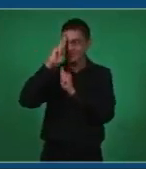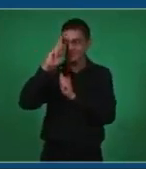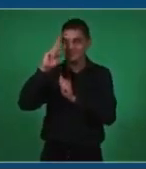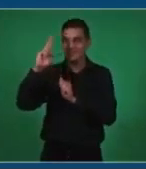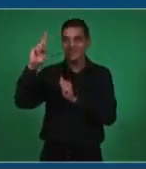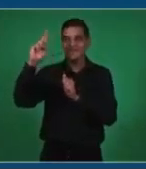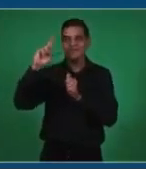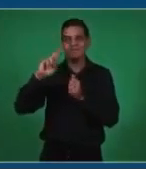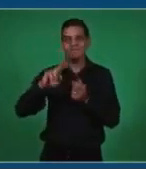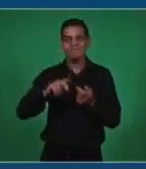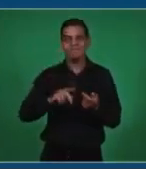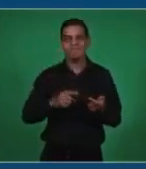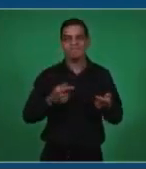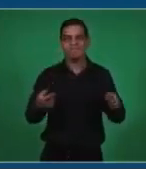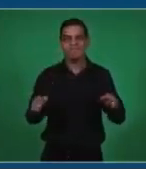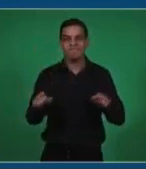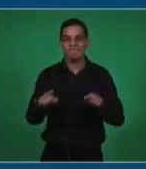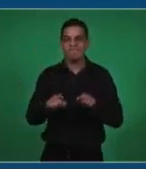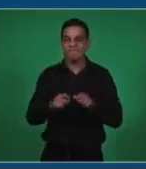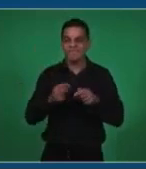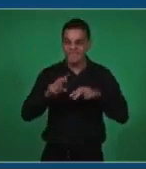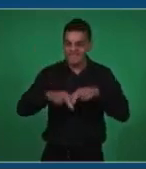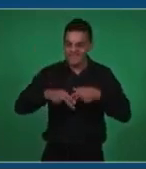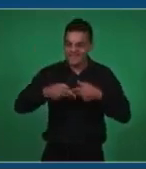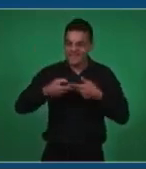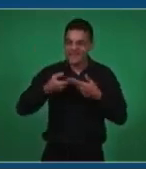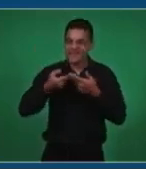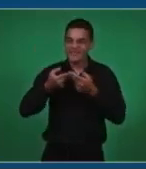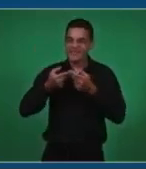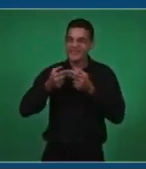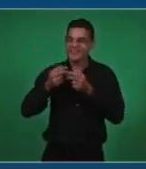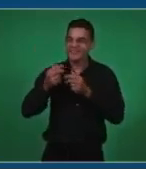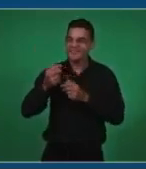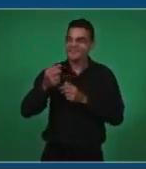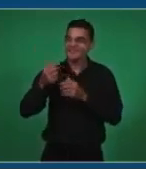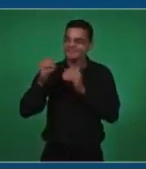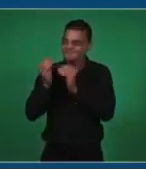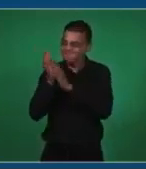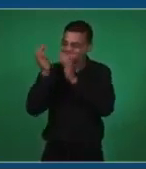and you turn me into a victorious person.